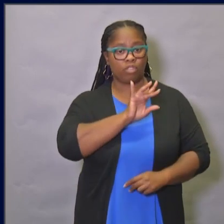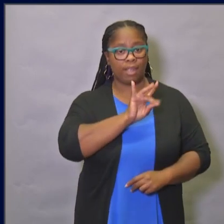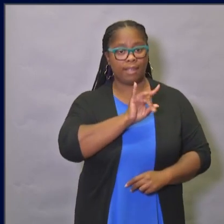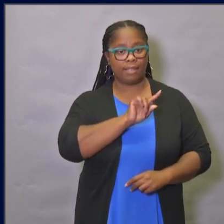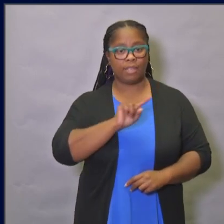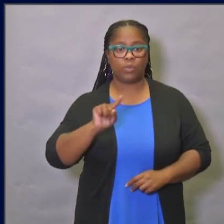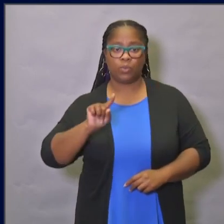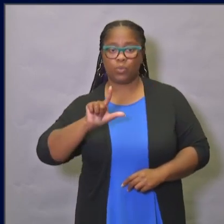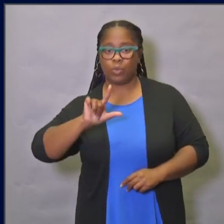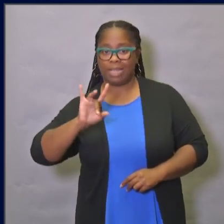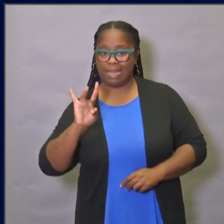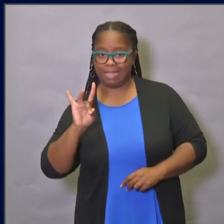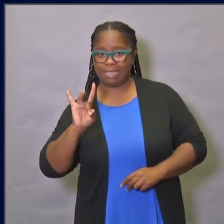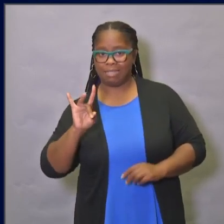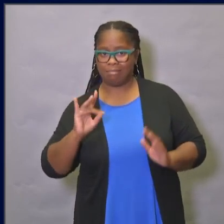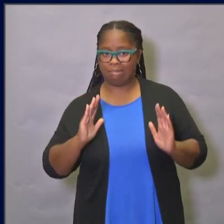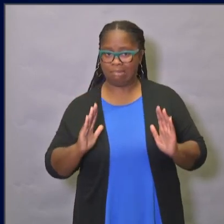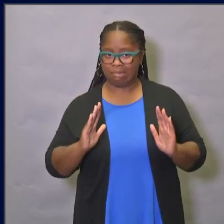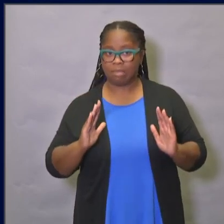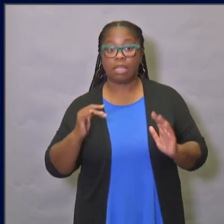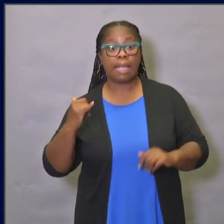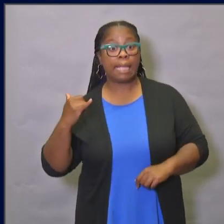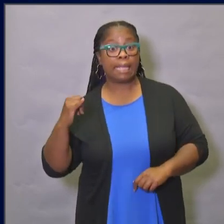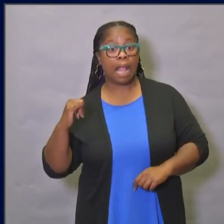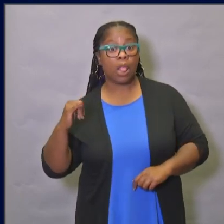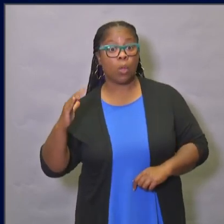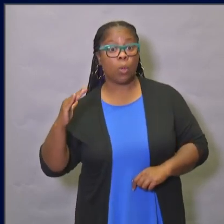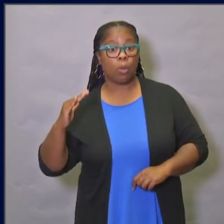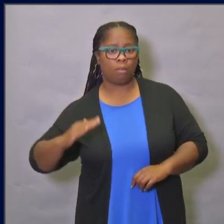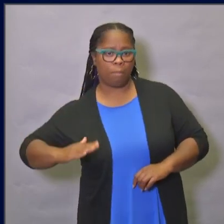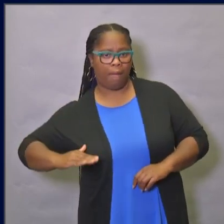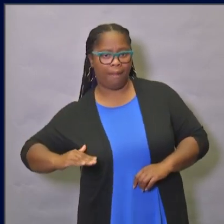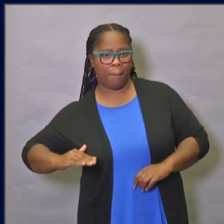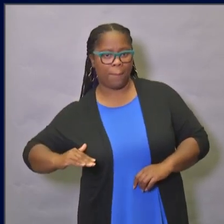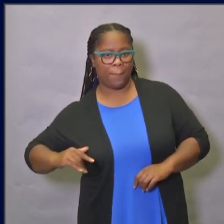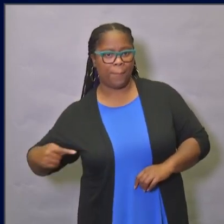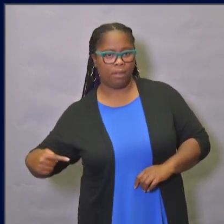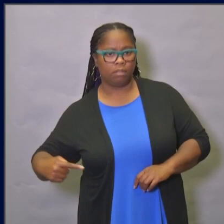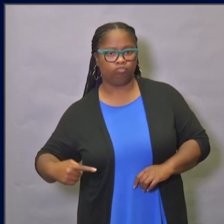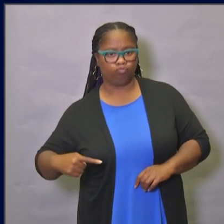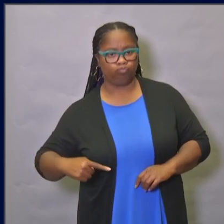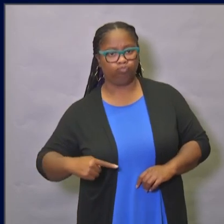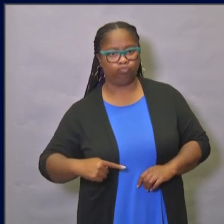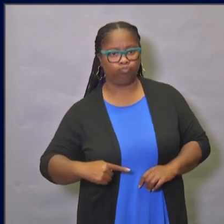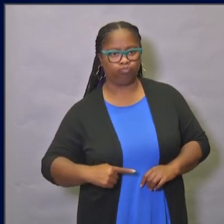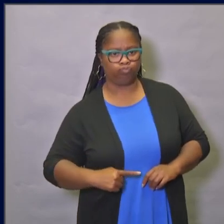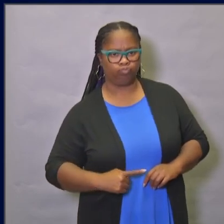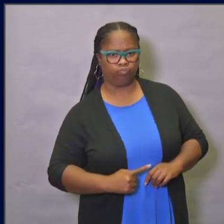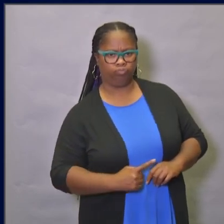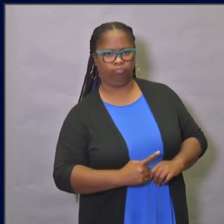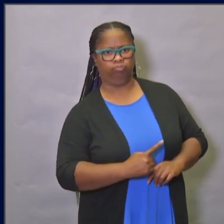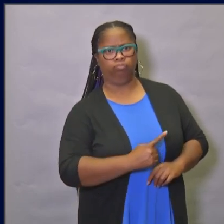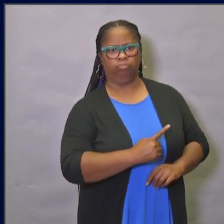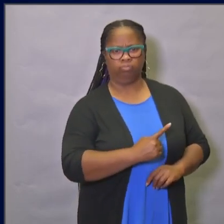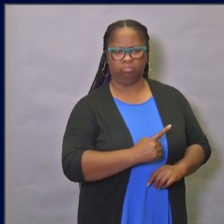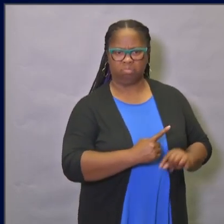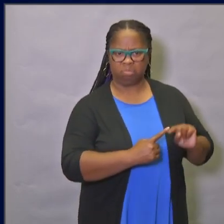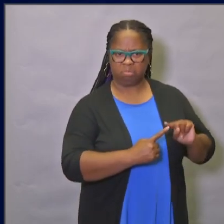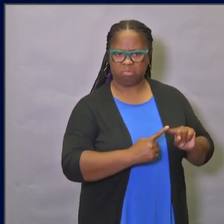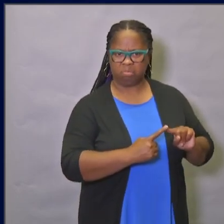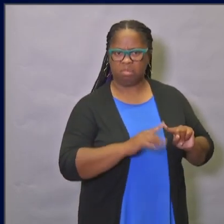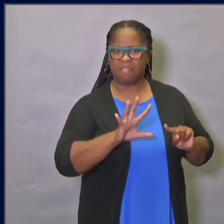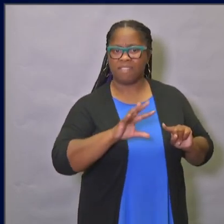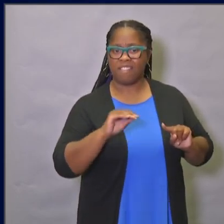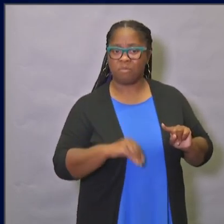to 28. This is the yellow line at the bottom, which shows that now 5% of all recent deaths were among